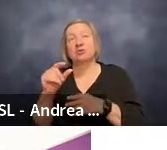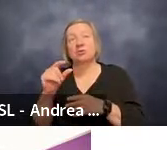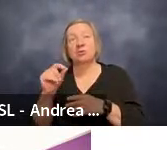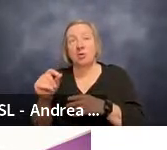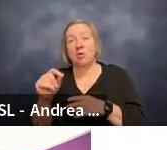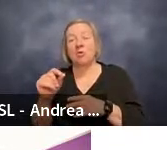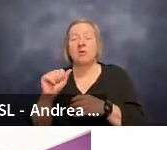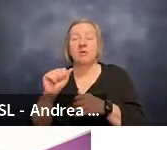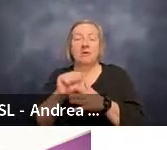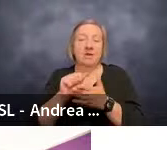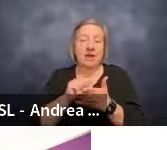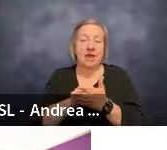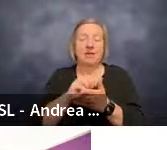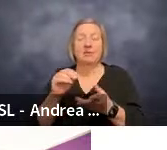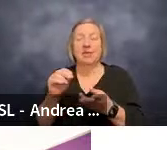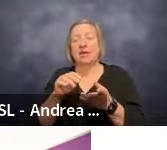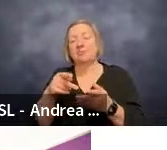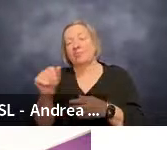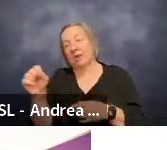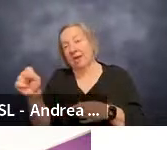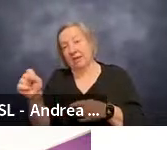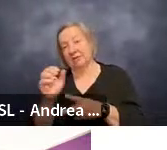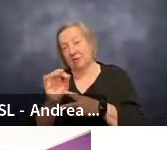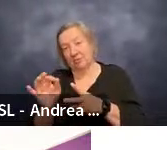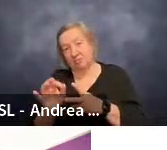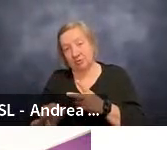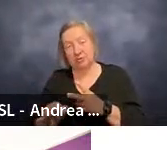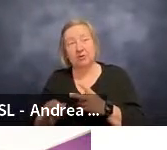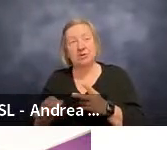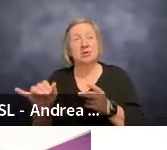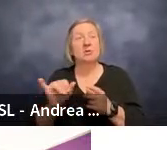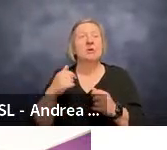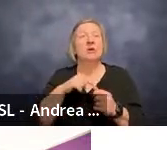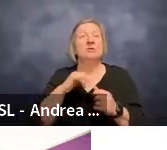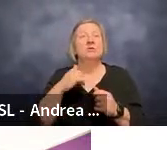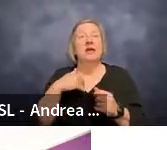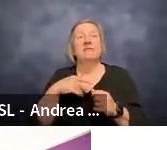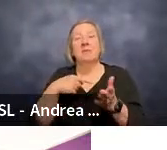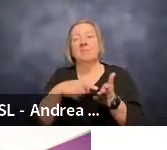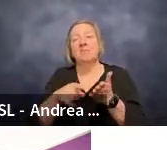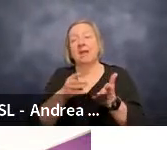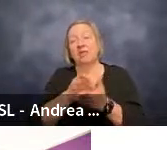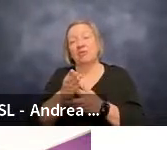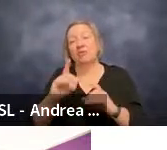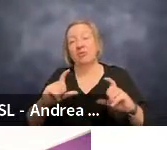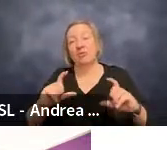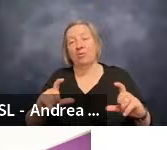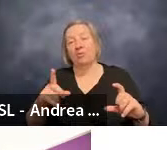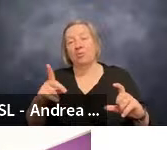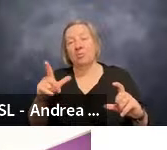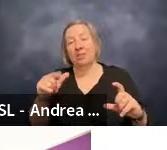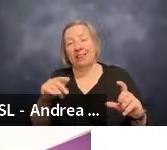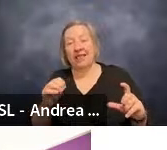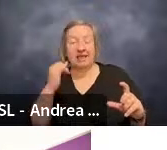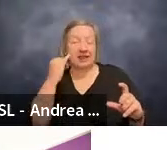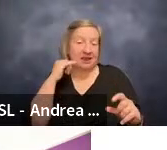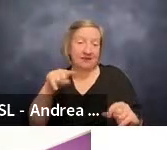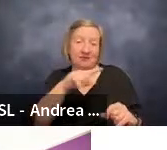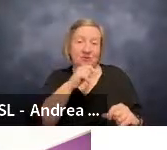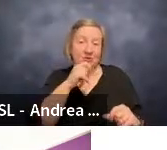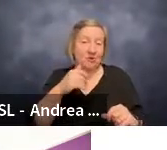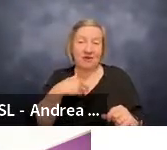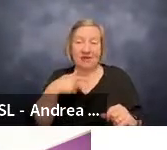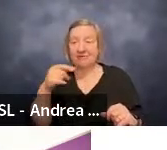pass option. We also have a pay by plate option for those that choose not to have a